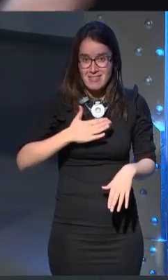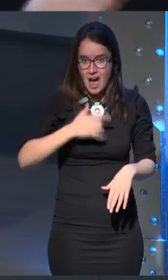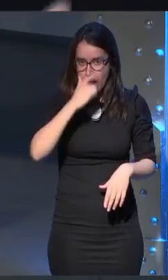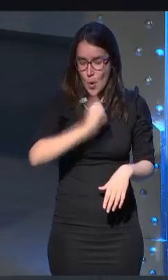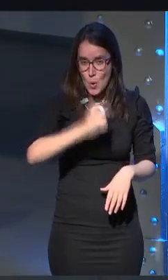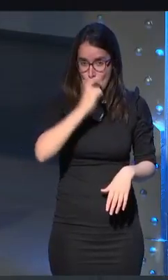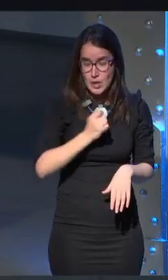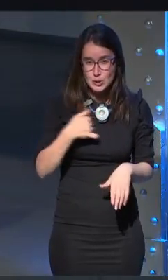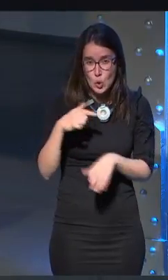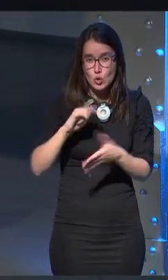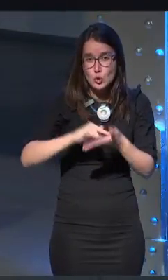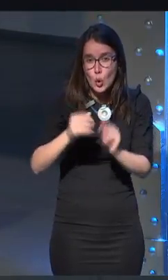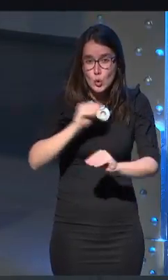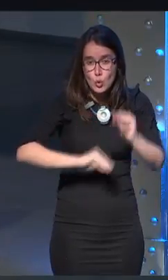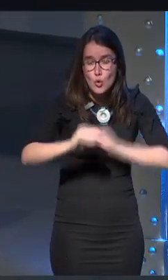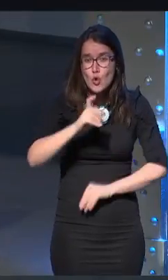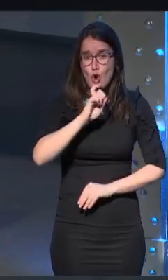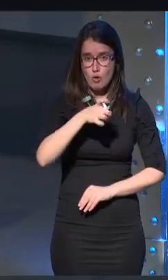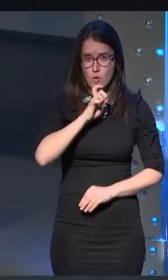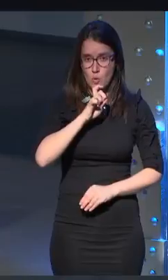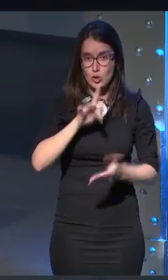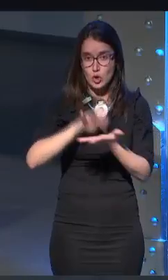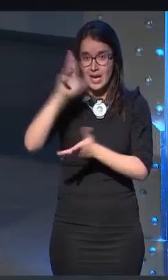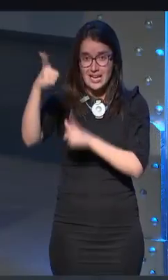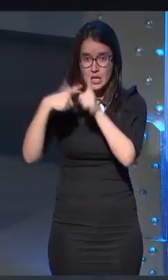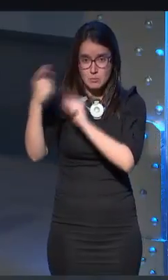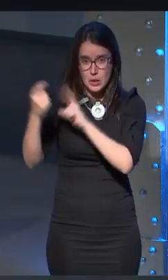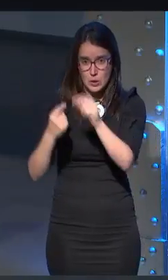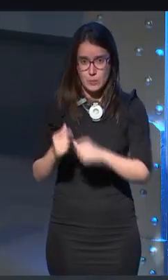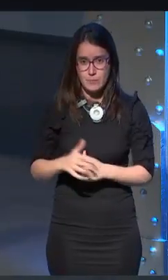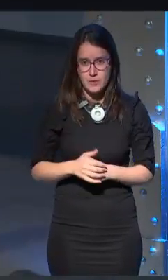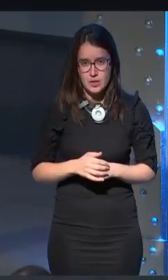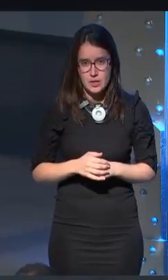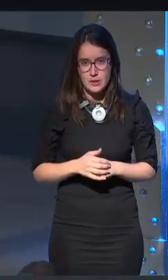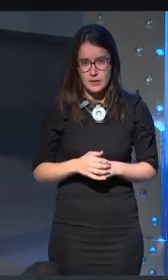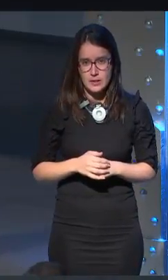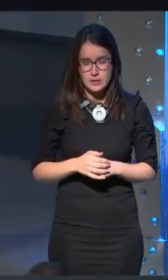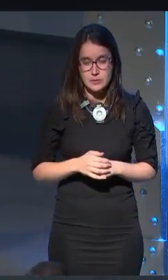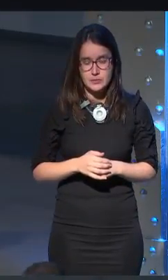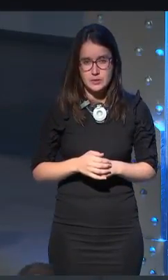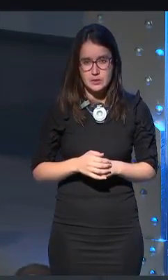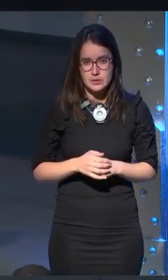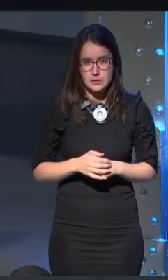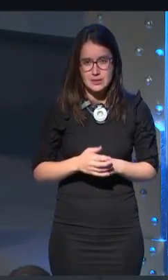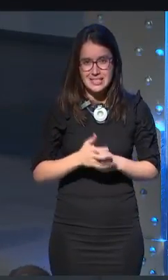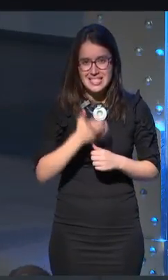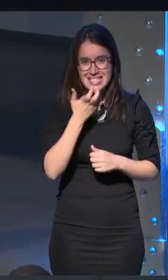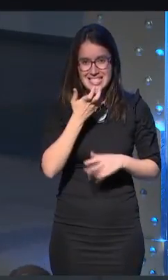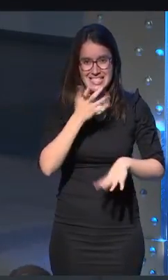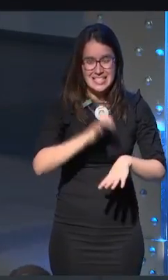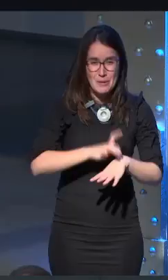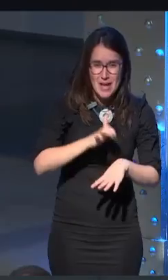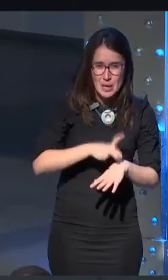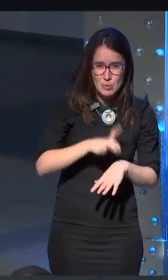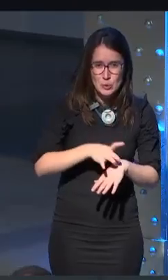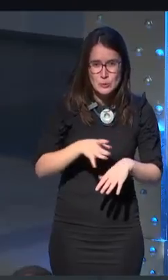a cold. And how can you deal with that when it happens in the space? What happens in that case? Get sick. Yeah,